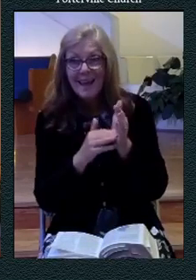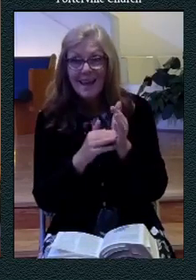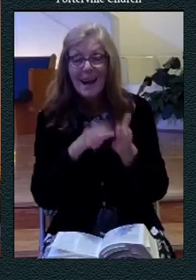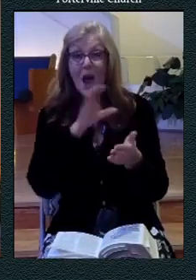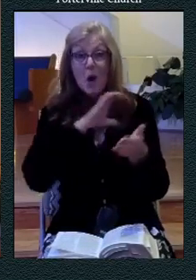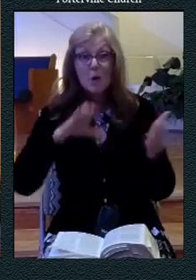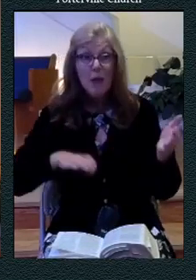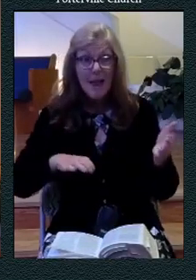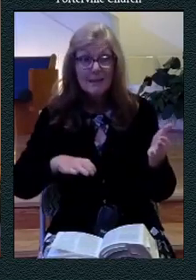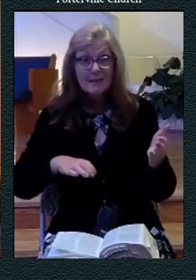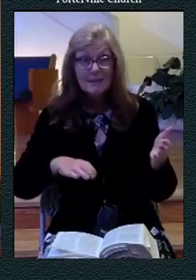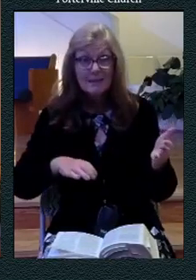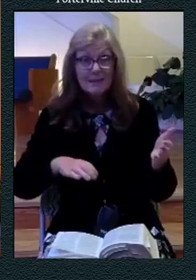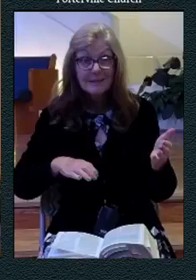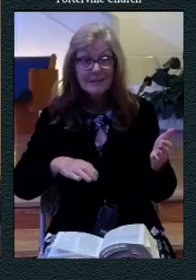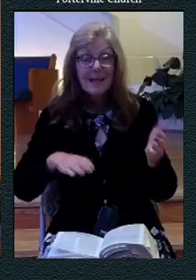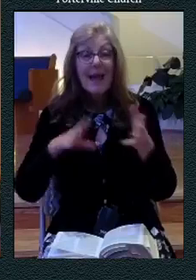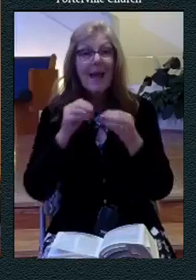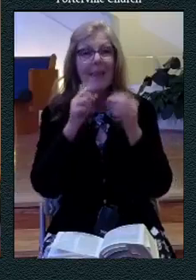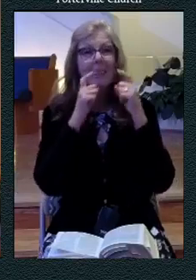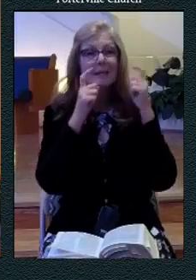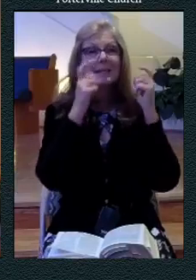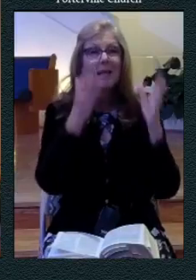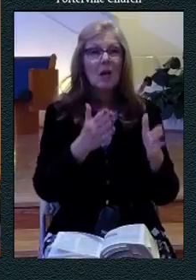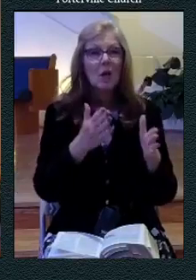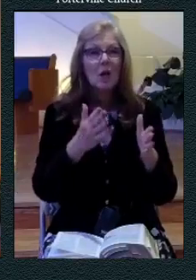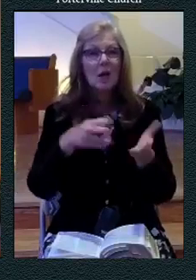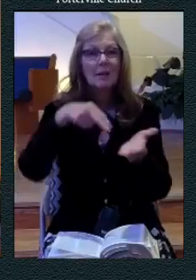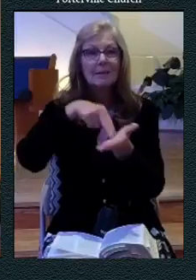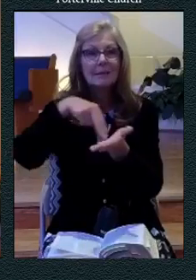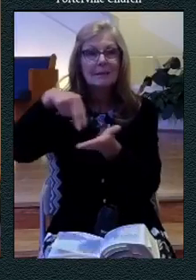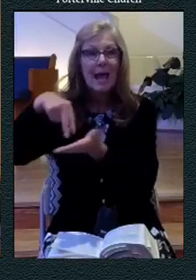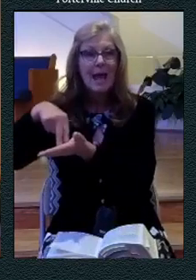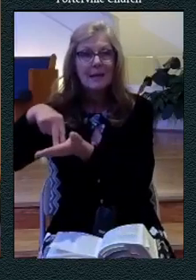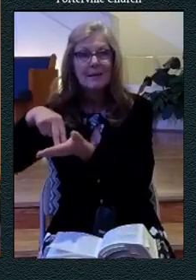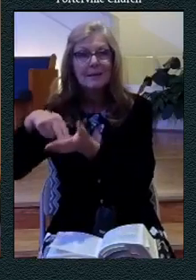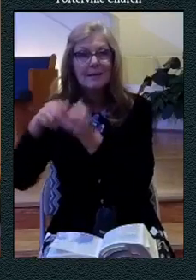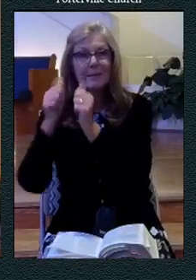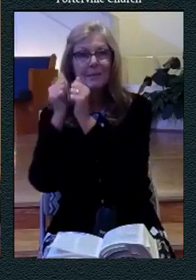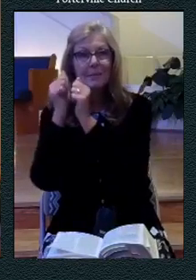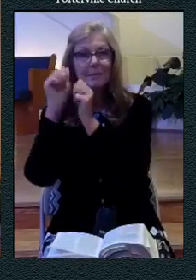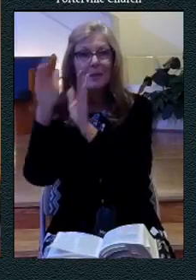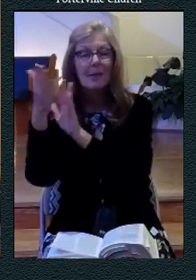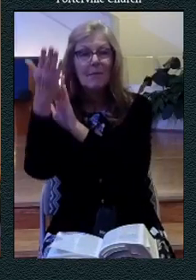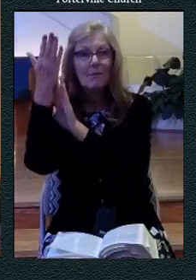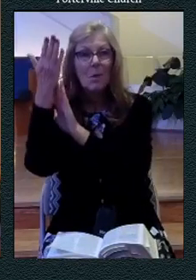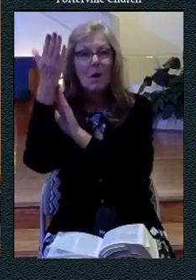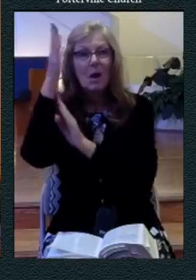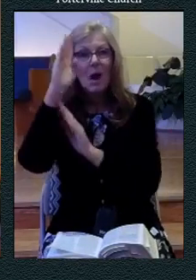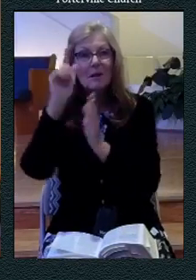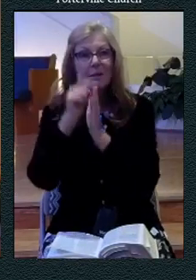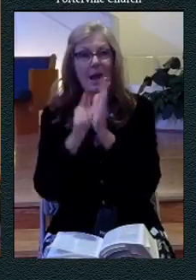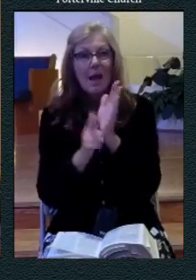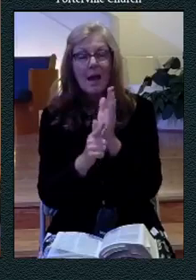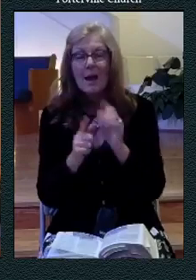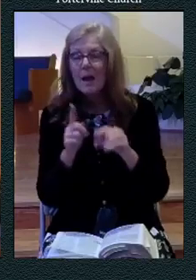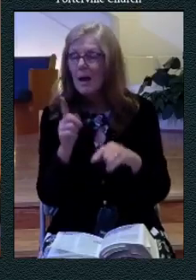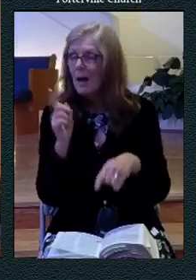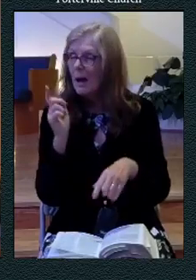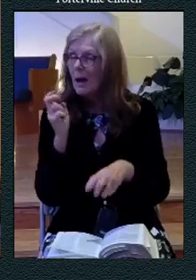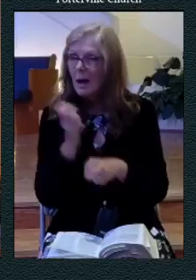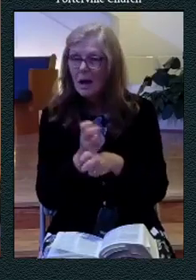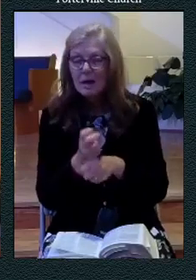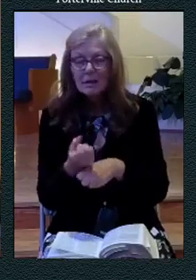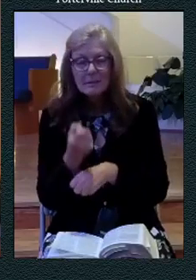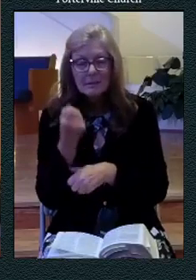stands guiltless before the law. It's astounding. We can hardly comprehend it. But this is